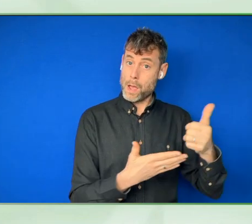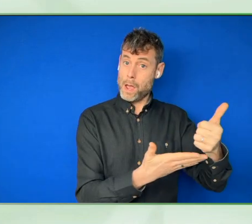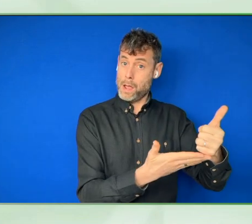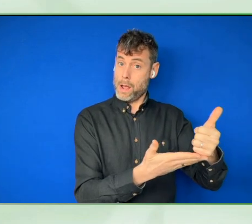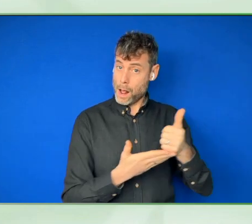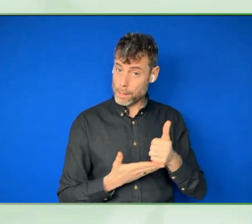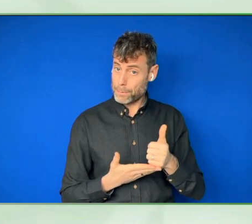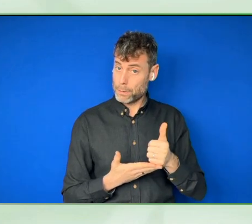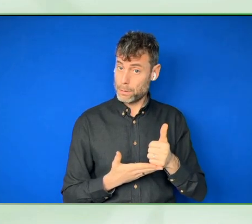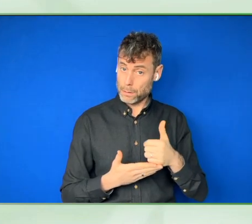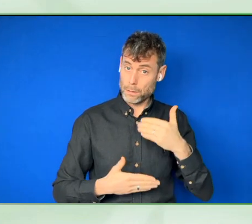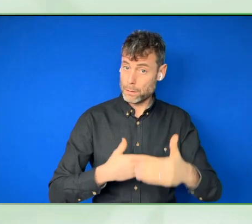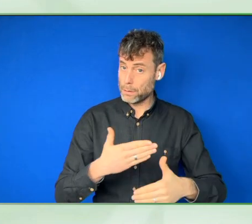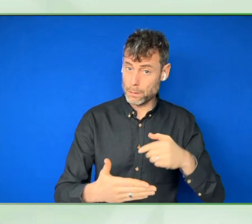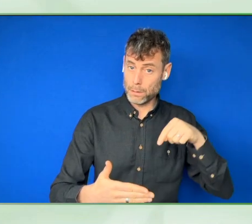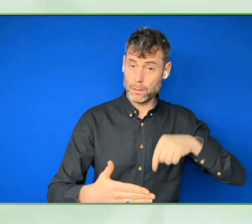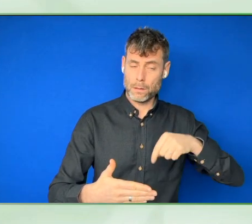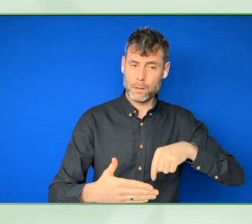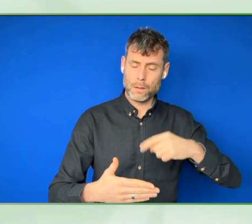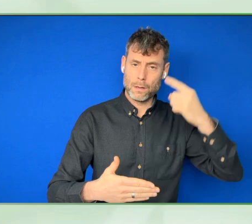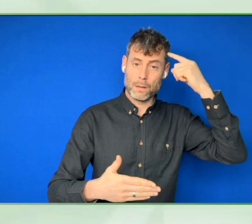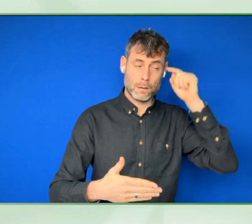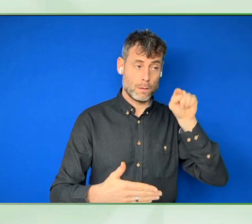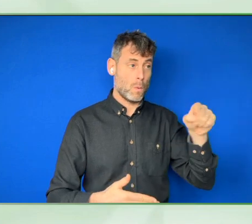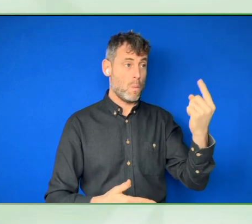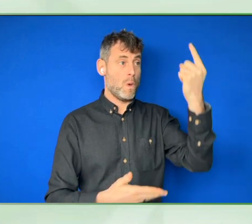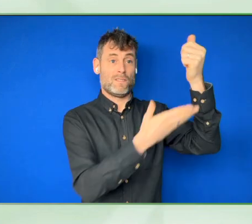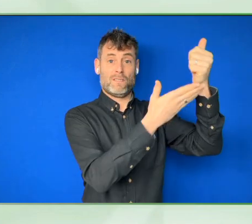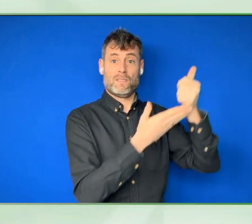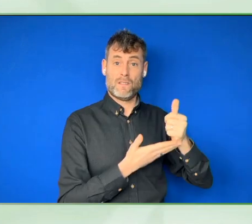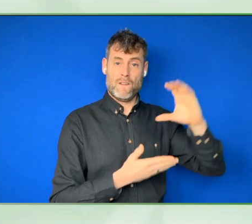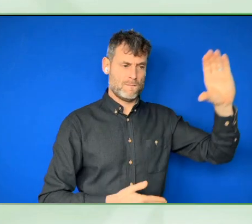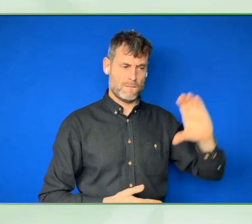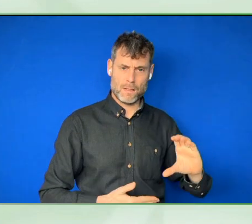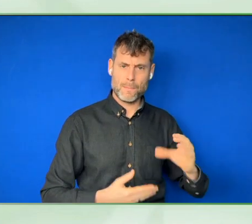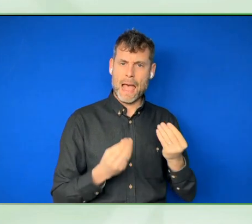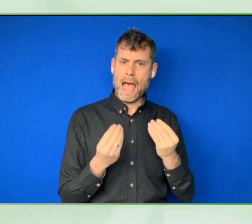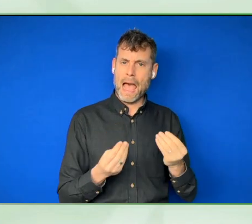funding sources be tapped into to sustain this over the longer term?